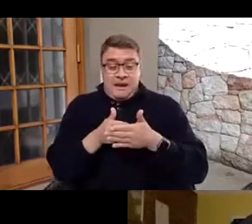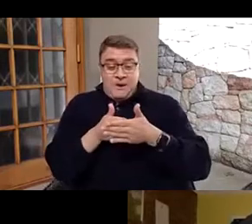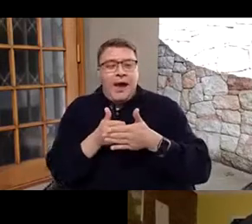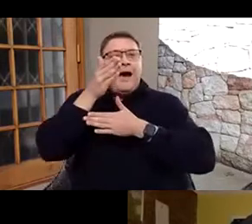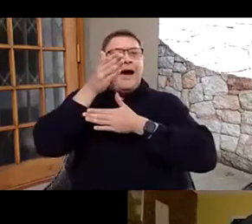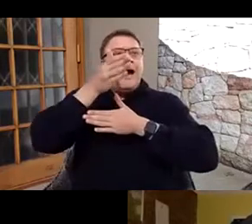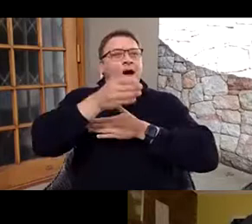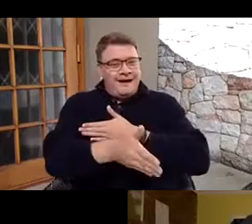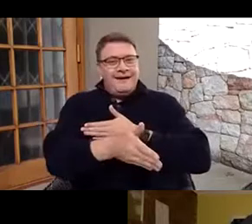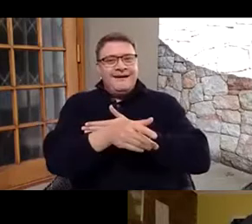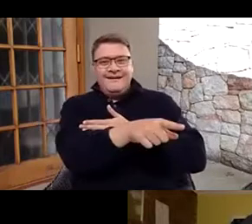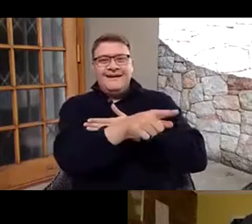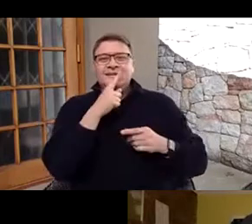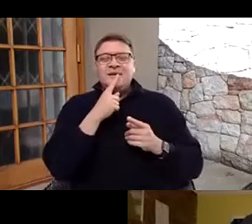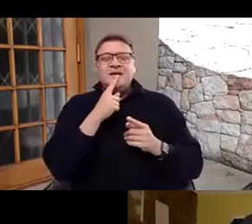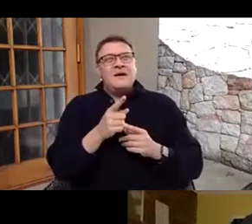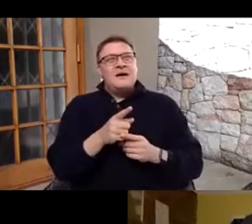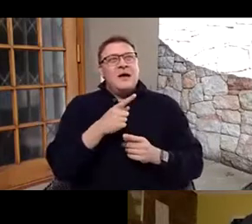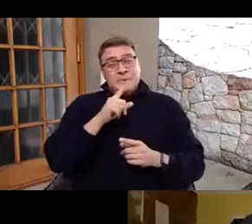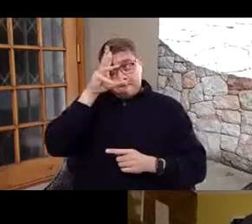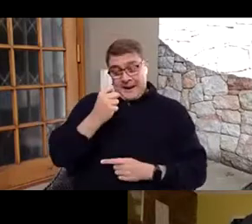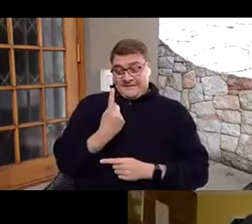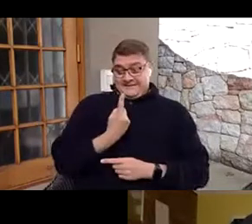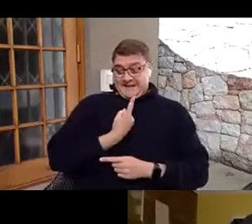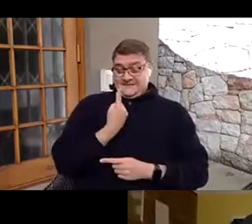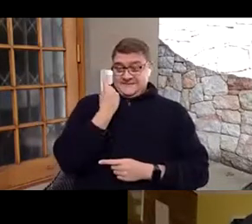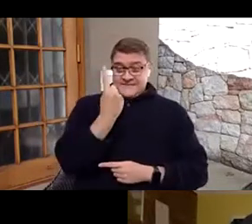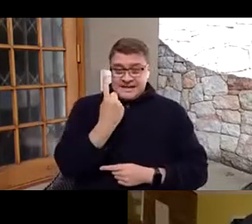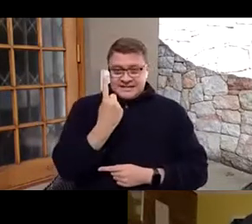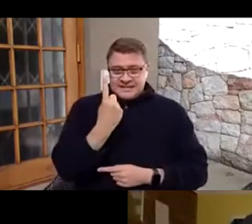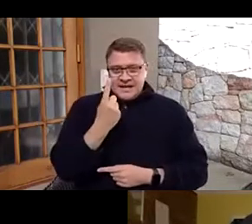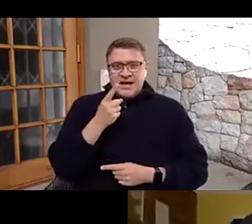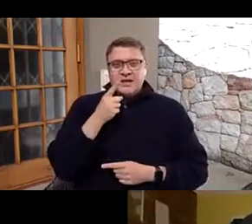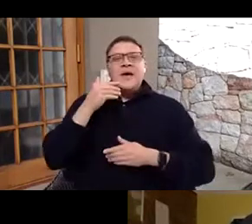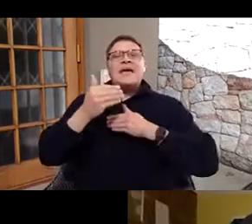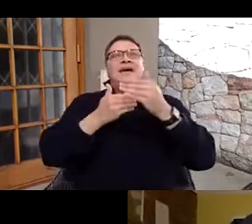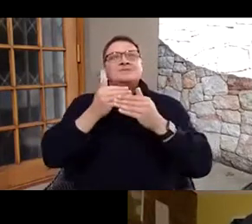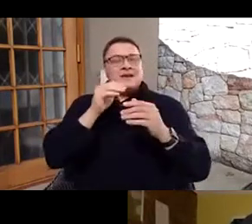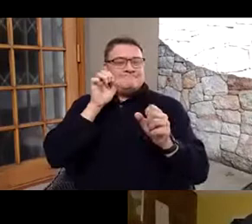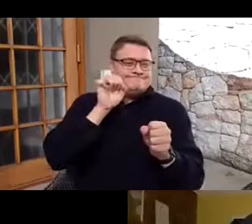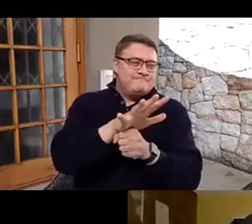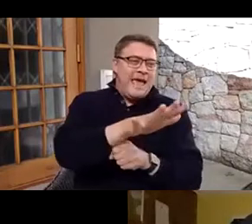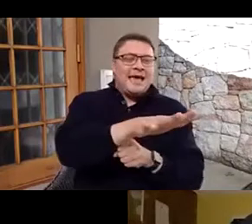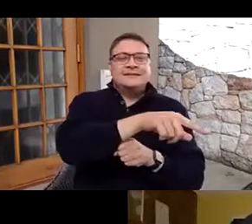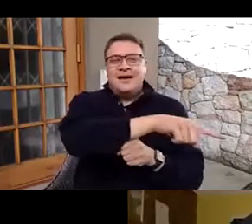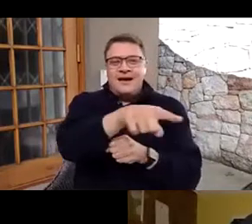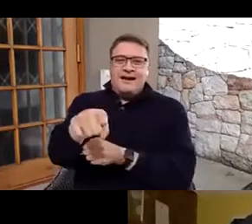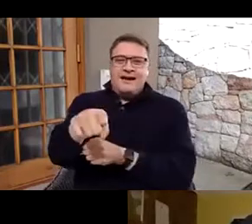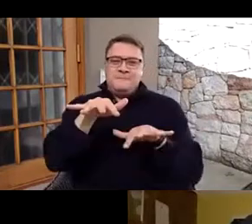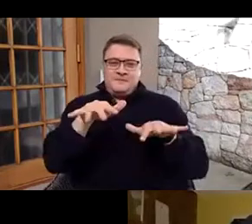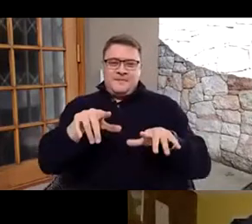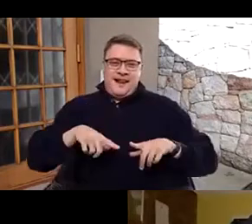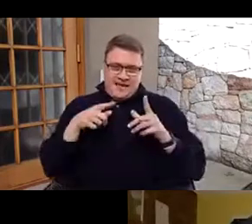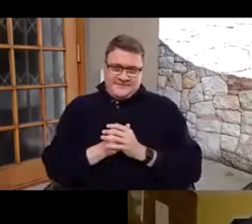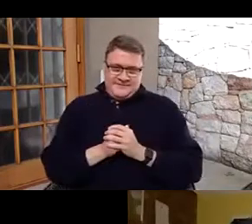is believing in yourself to eventually make an impact in the lives of others. I don't know